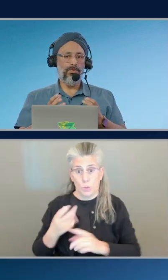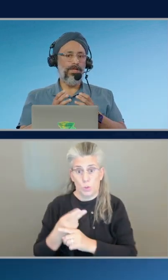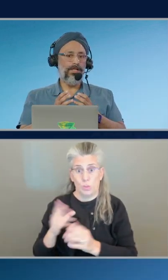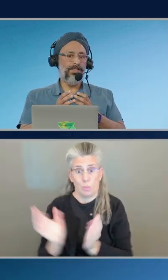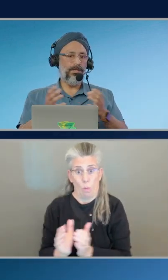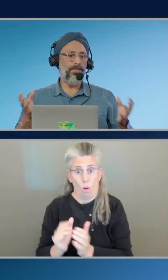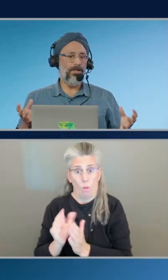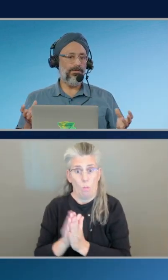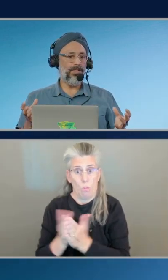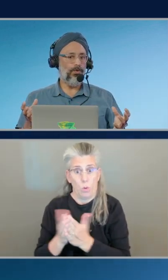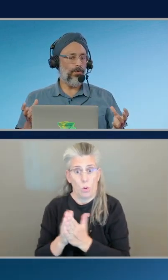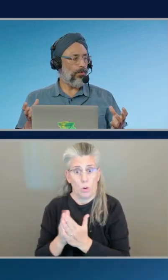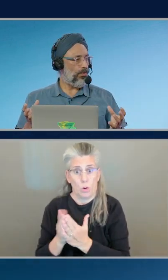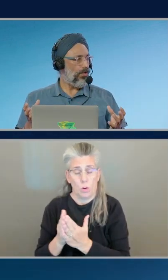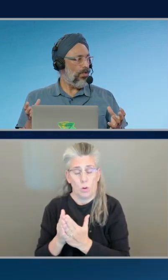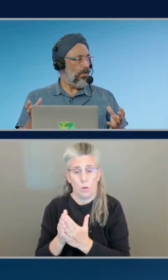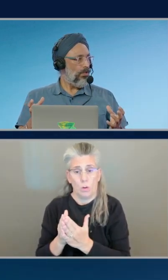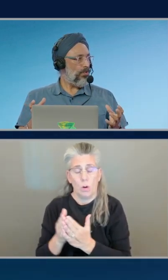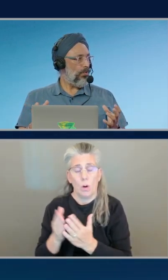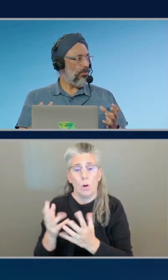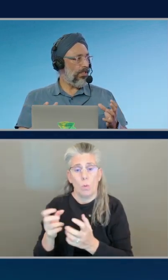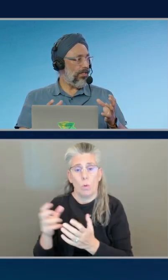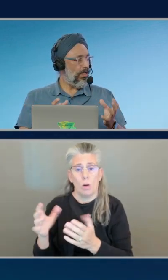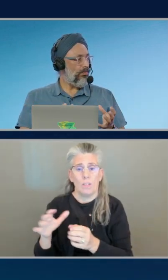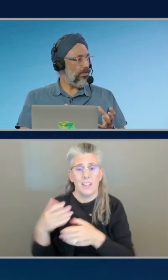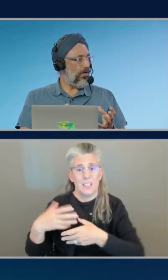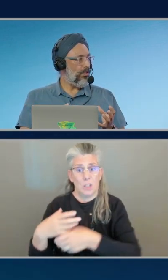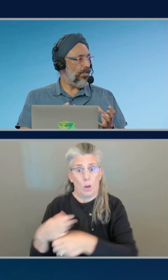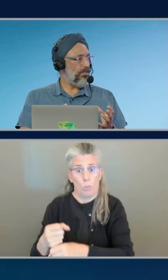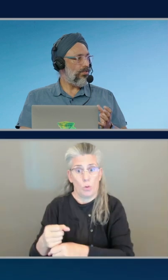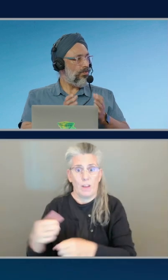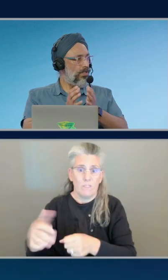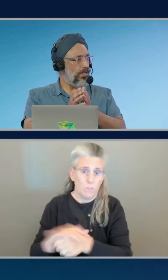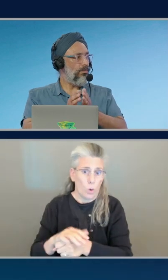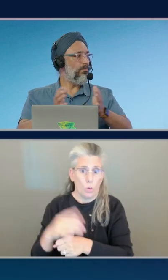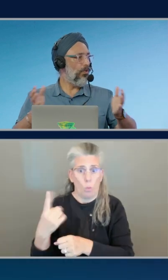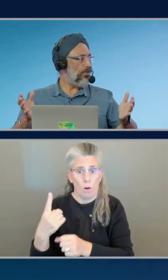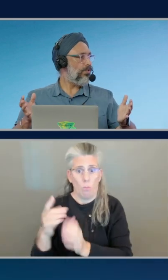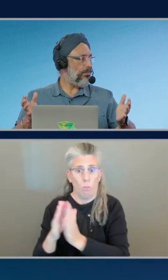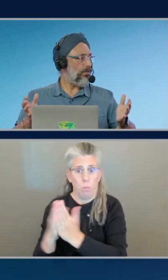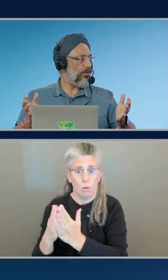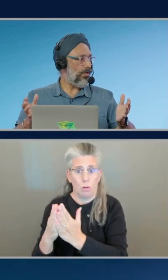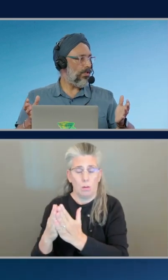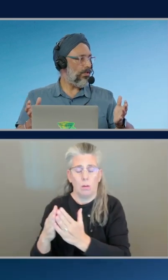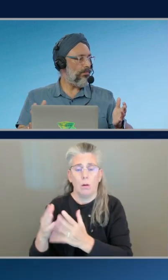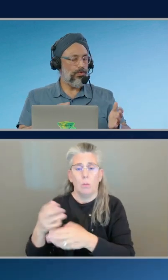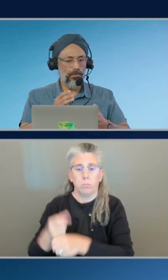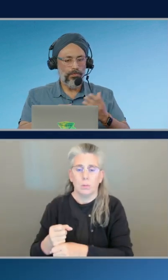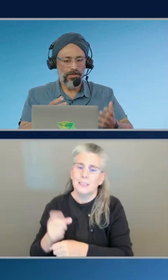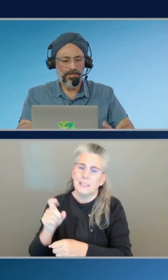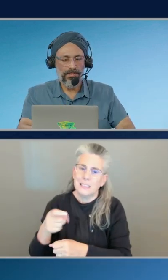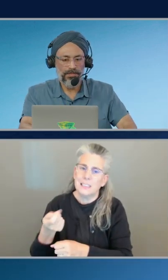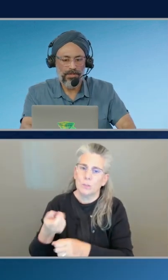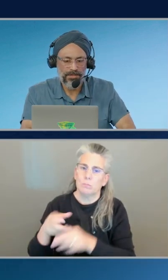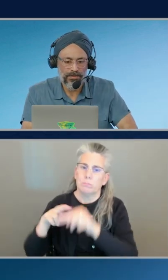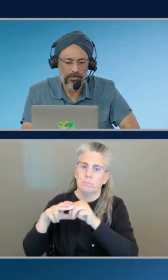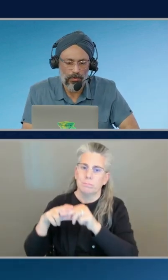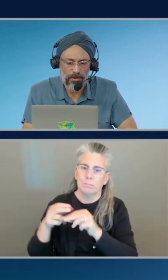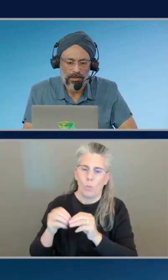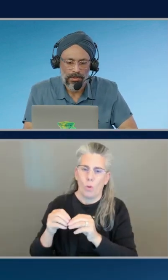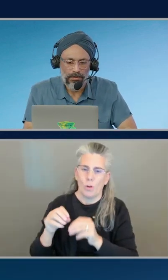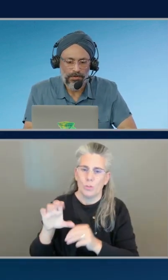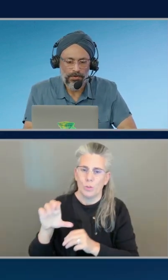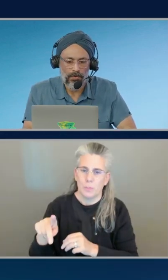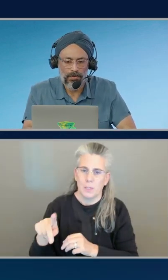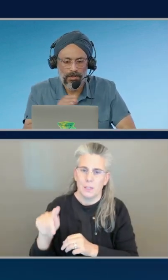they want to get a summary out of that whole book. So that kind of a context, you need more GPU to process that. So that's really